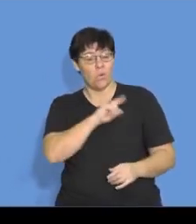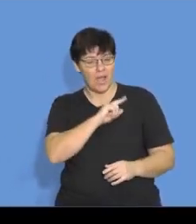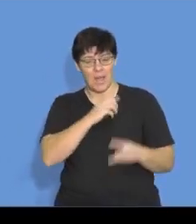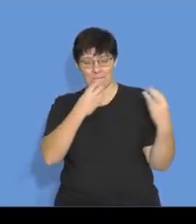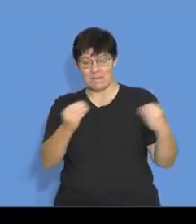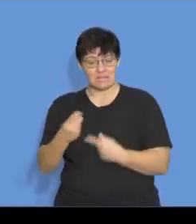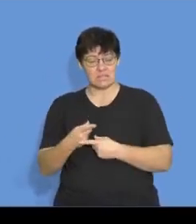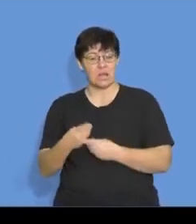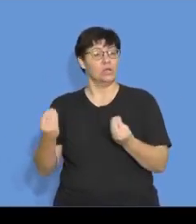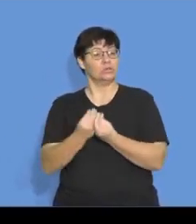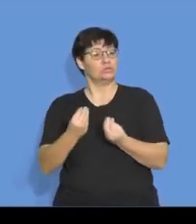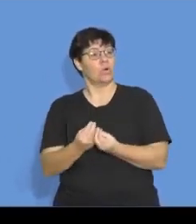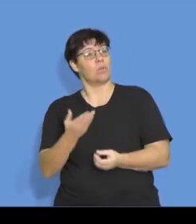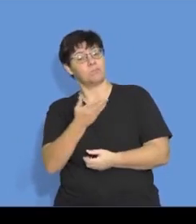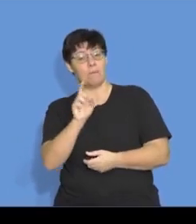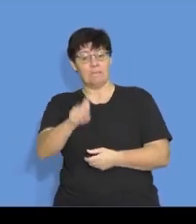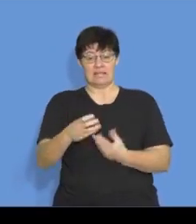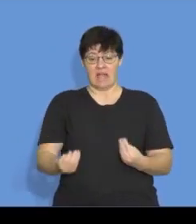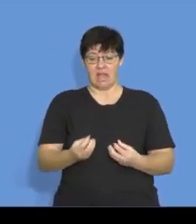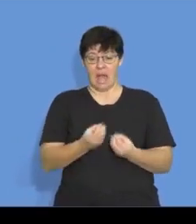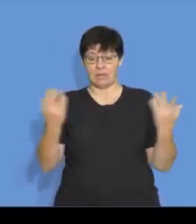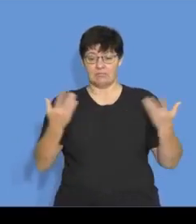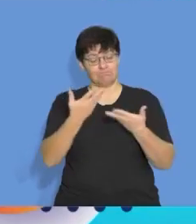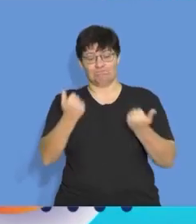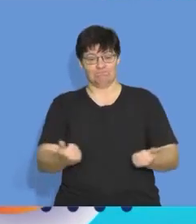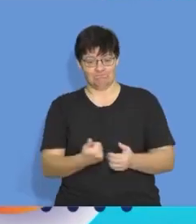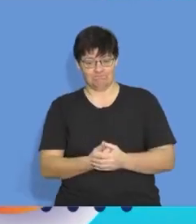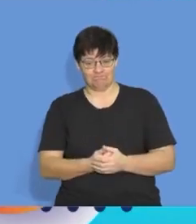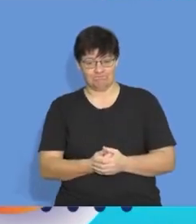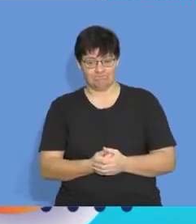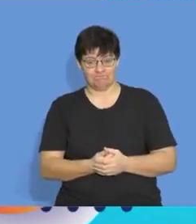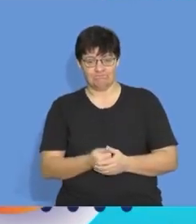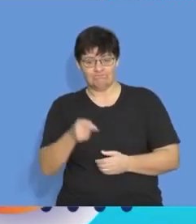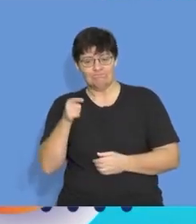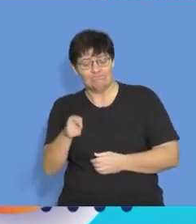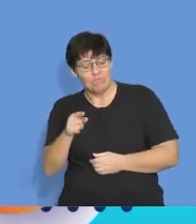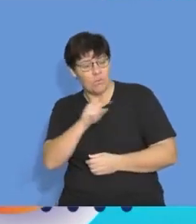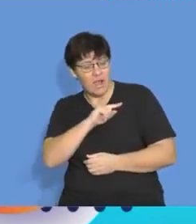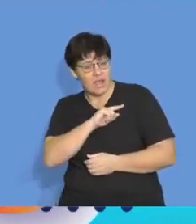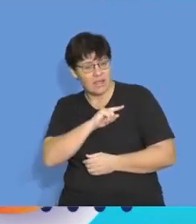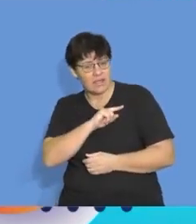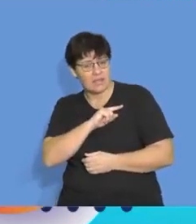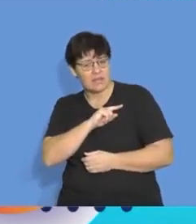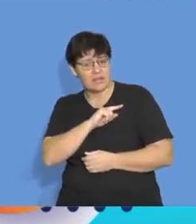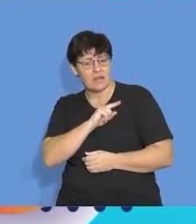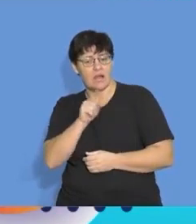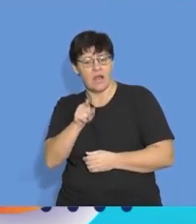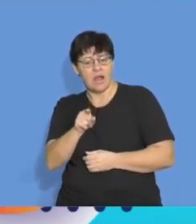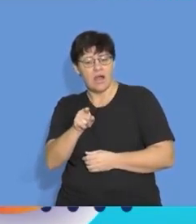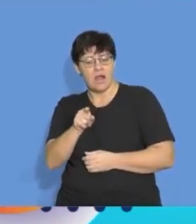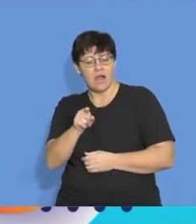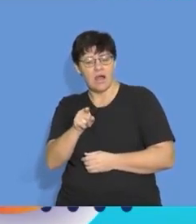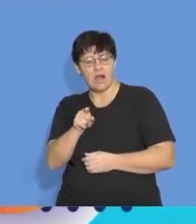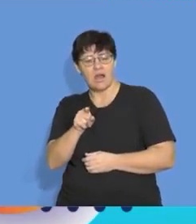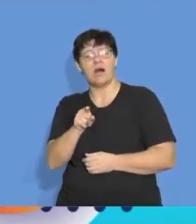how much stock they should have. Clearly, this is the case because you're only